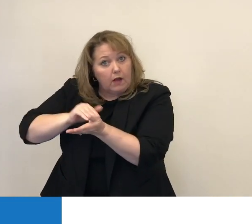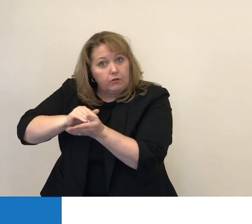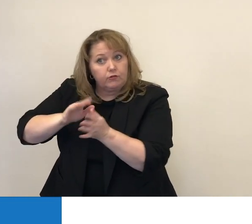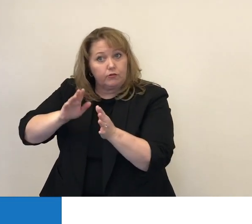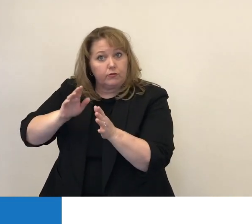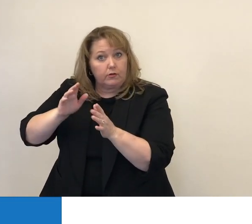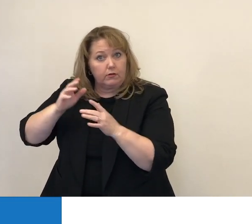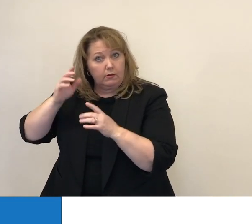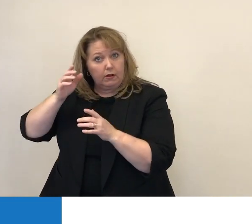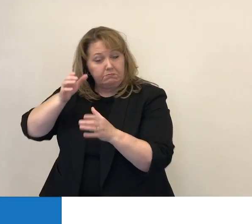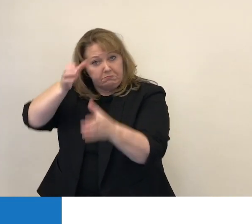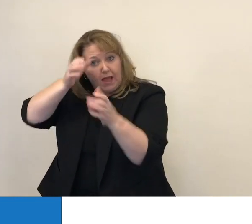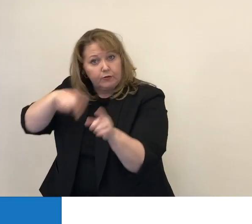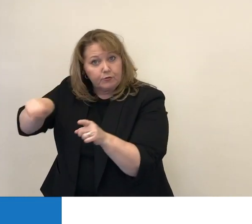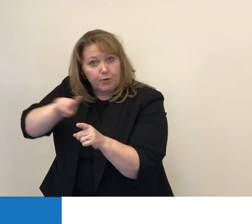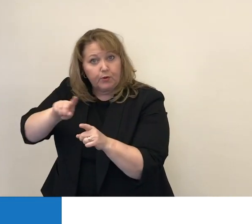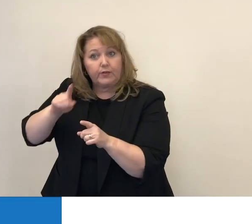job.